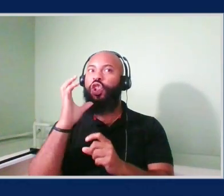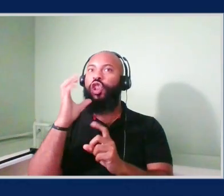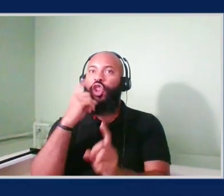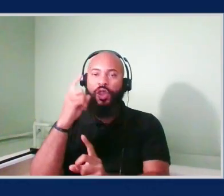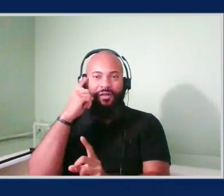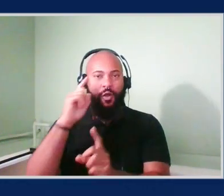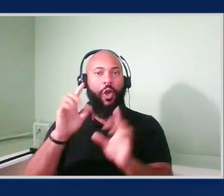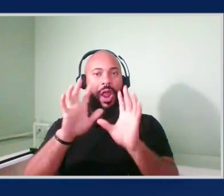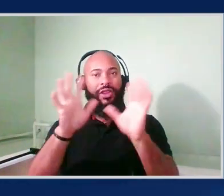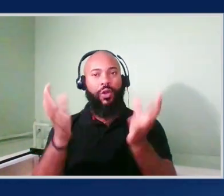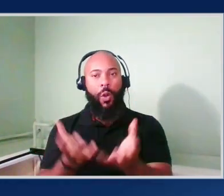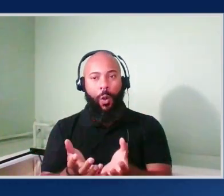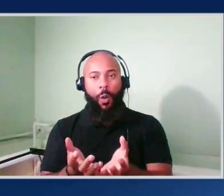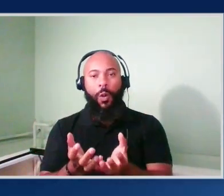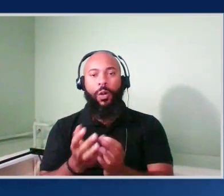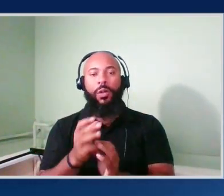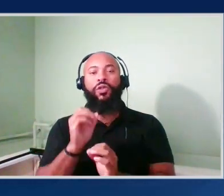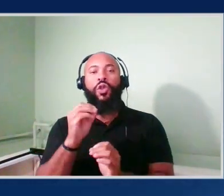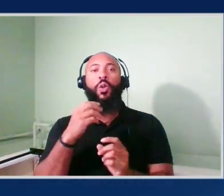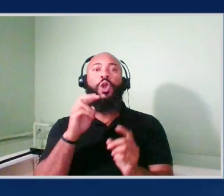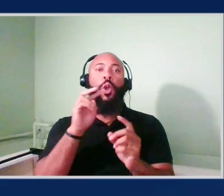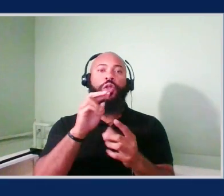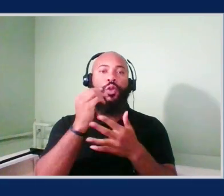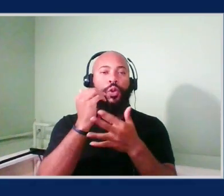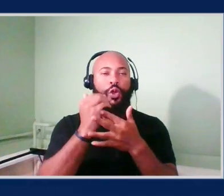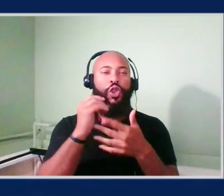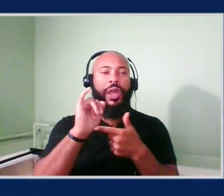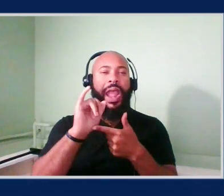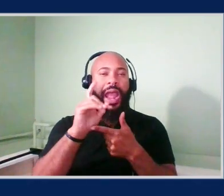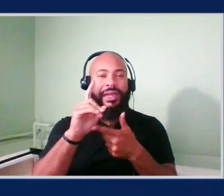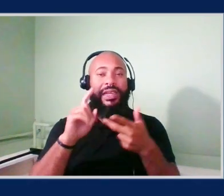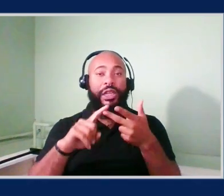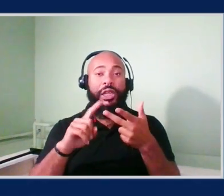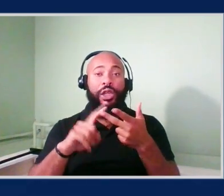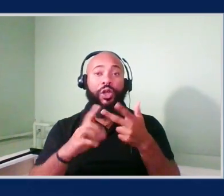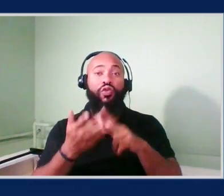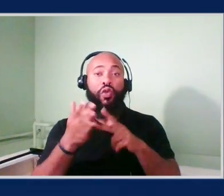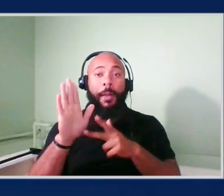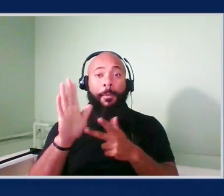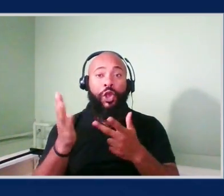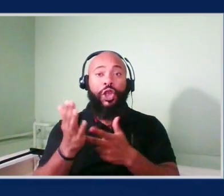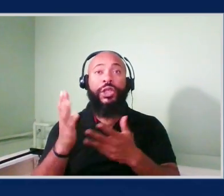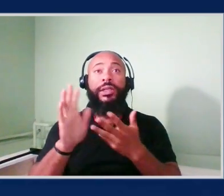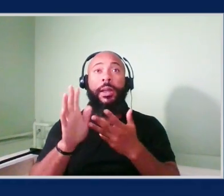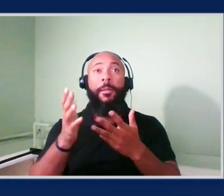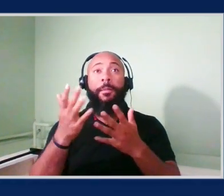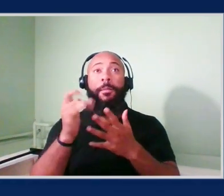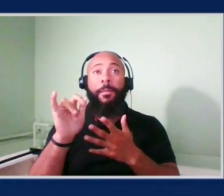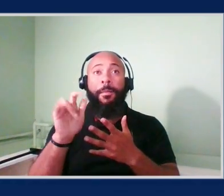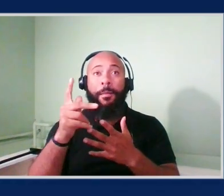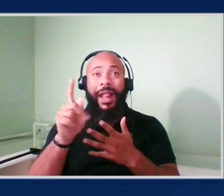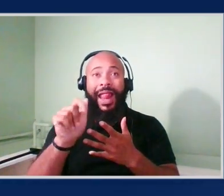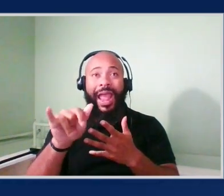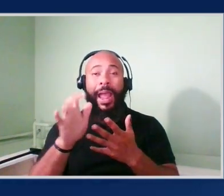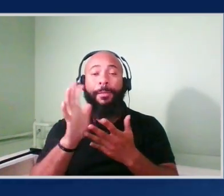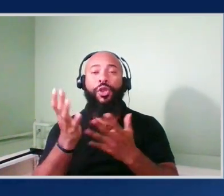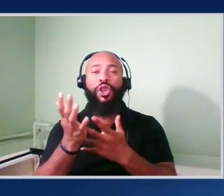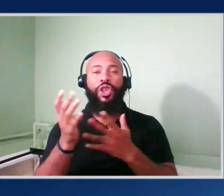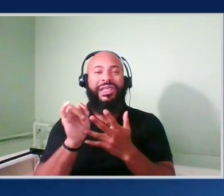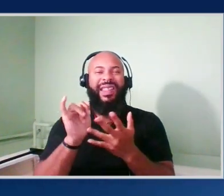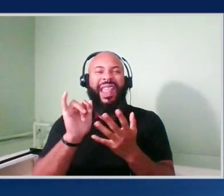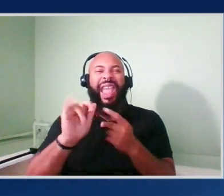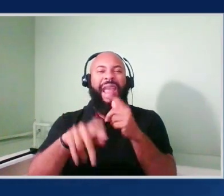and looking at each ID, going through asking like, do I have run books, playbooks for this? That could be an insightful thing to do.